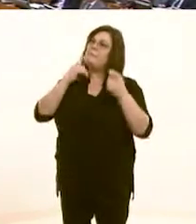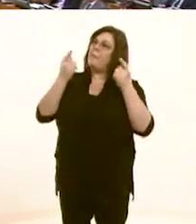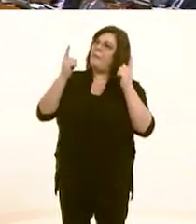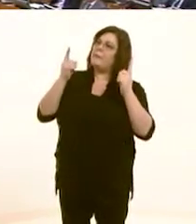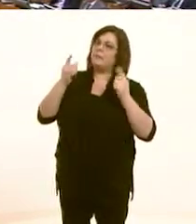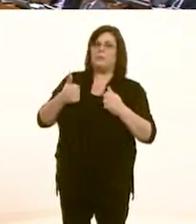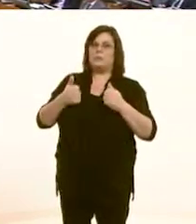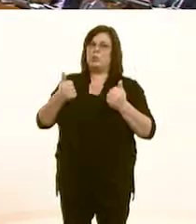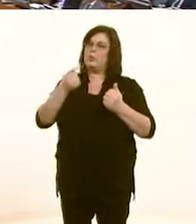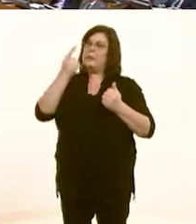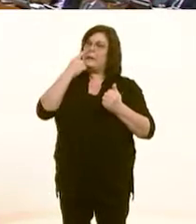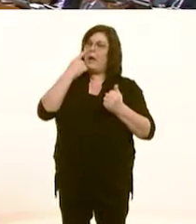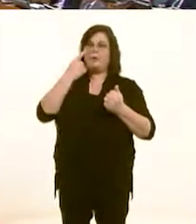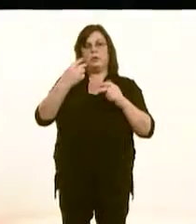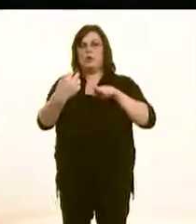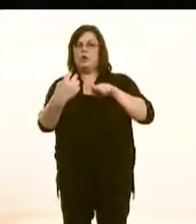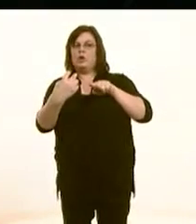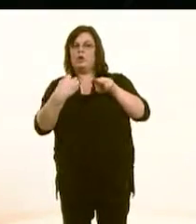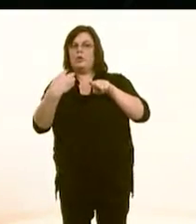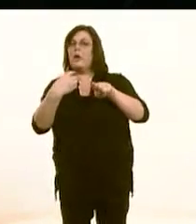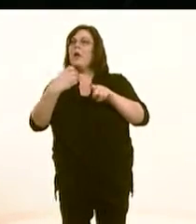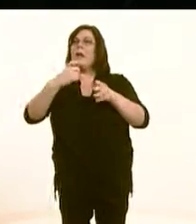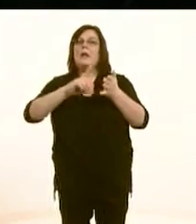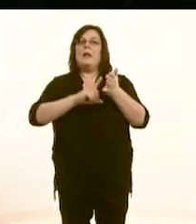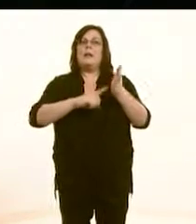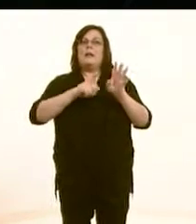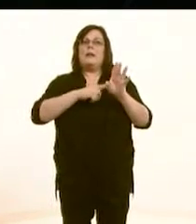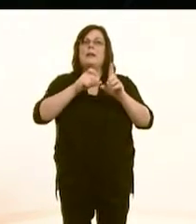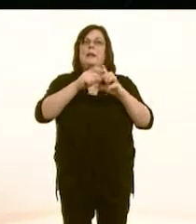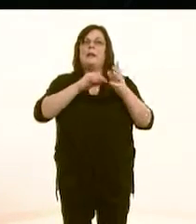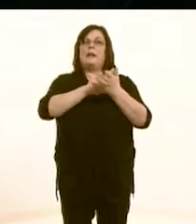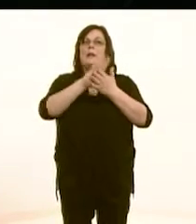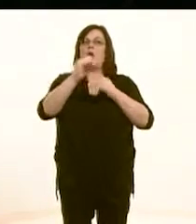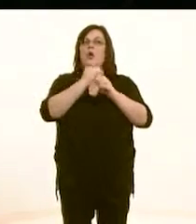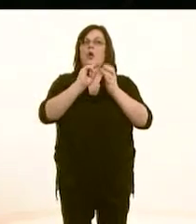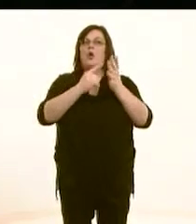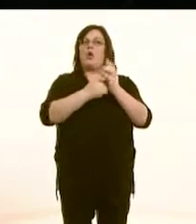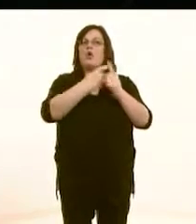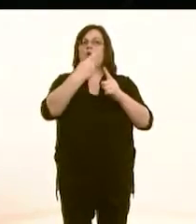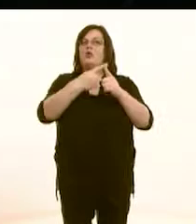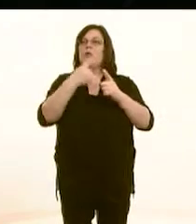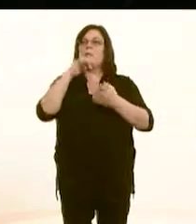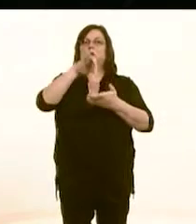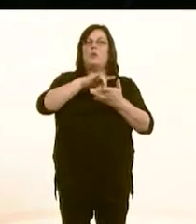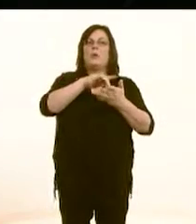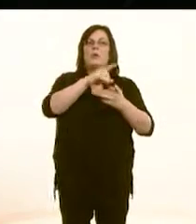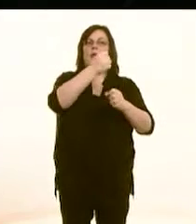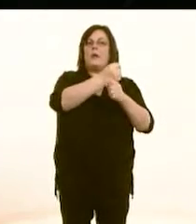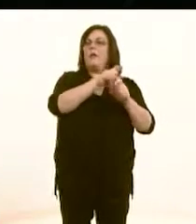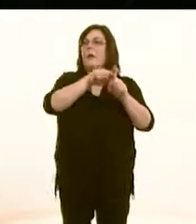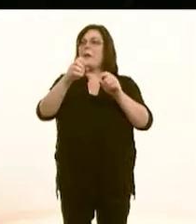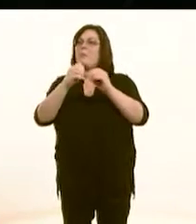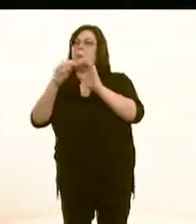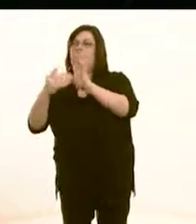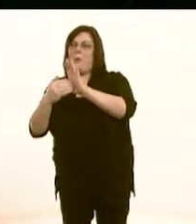it's good to see work progressing on the dualling of the Clitter Gorge section of the A465 between Gilner and Bryn Mawr, the section 2 of the road that you